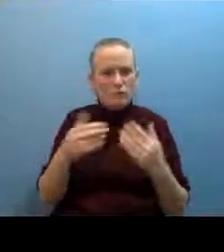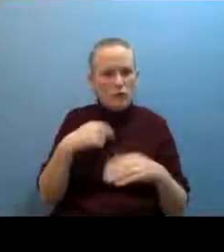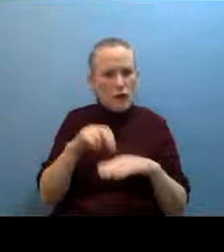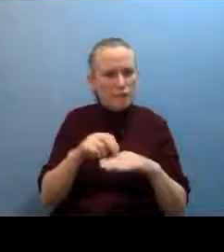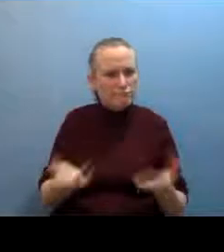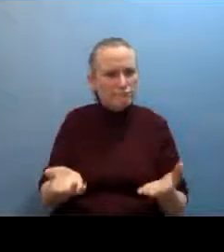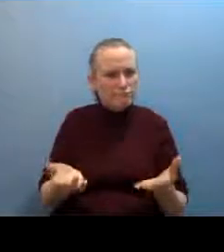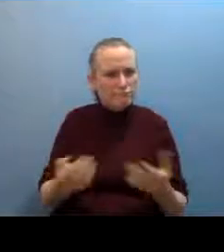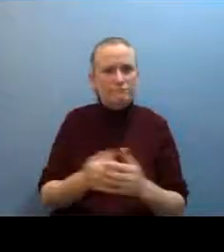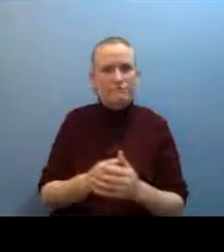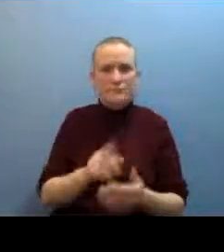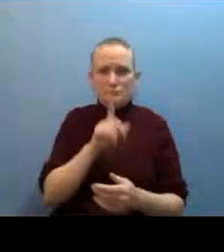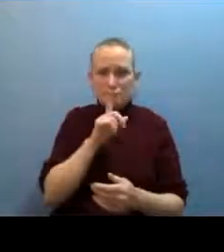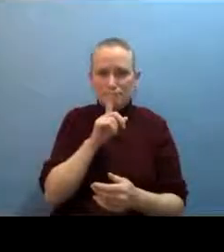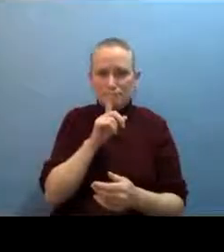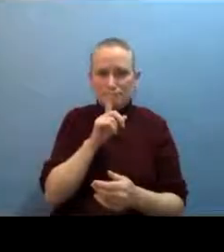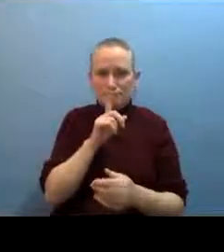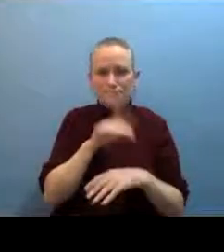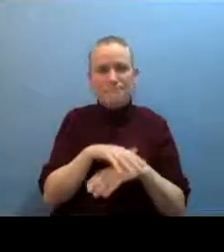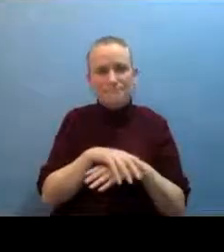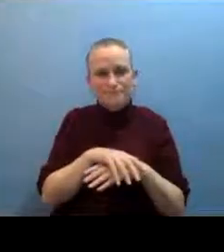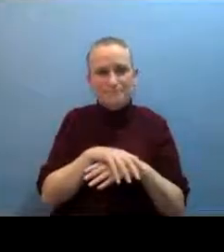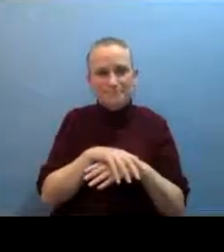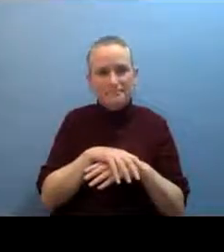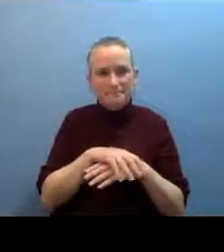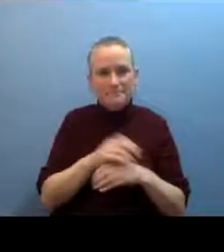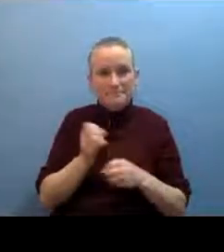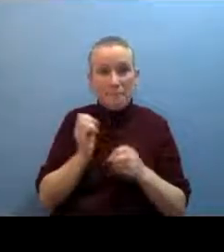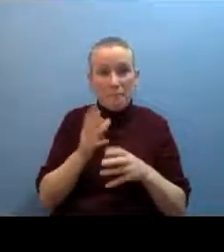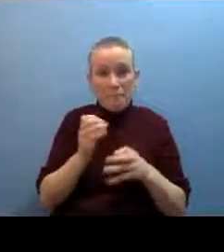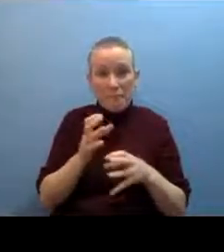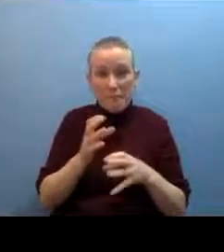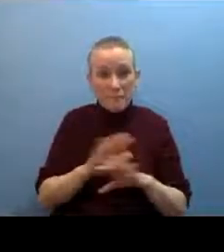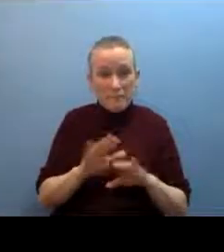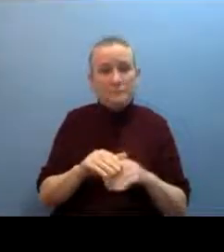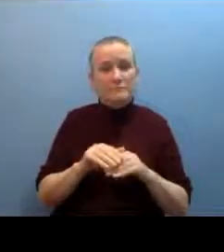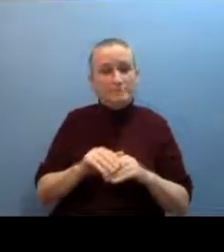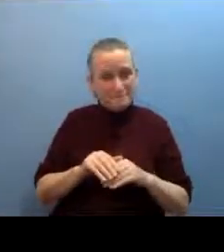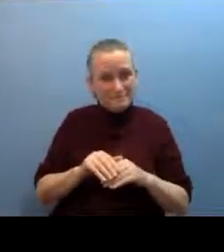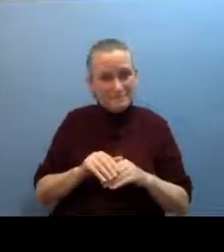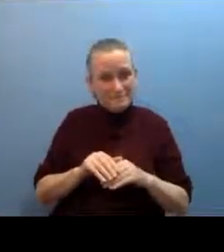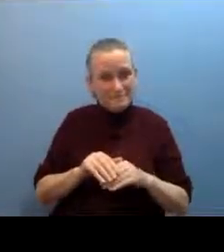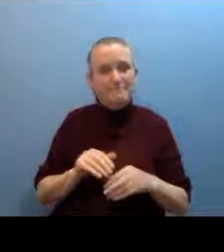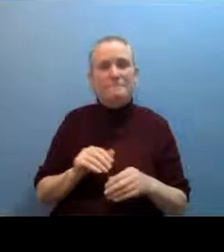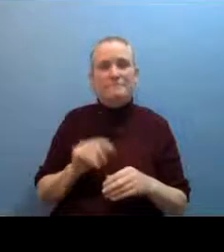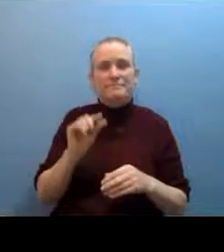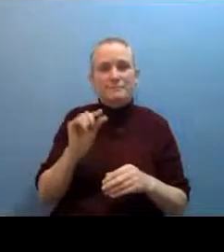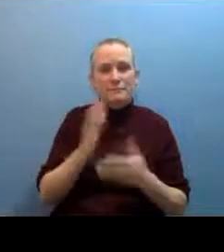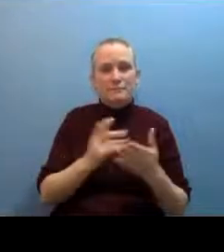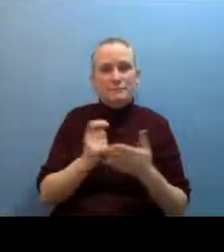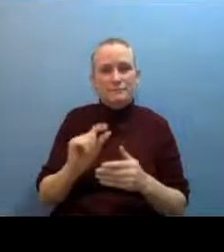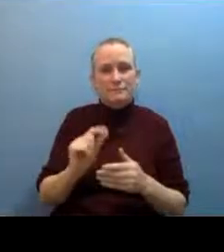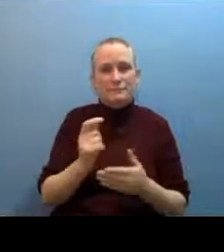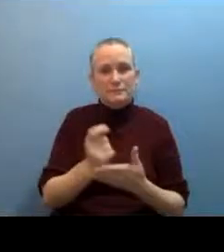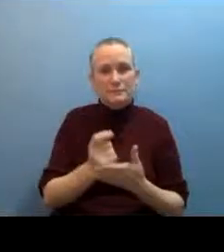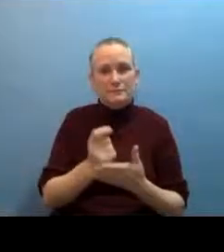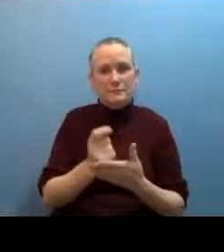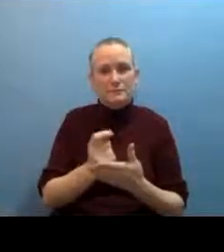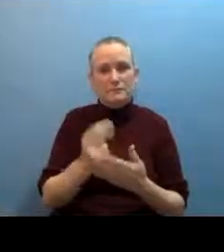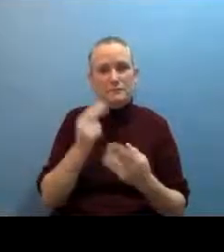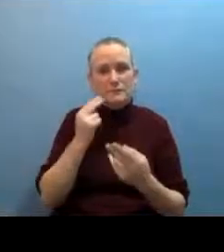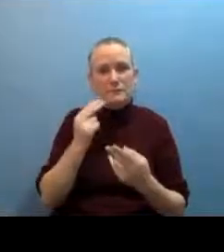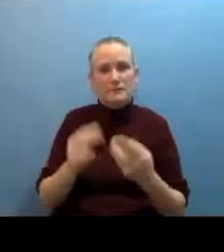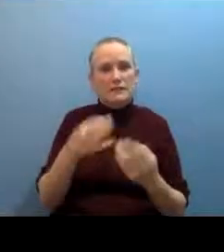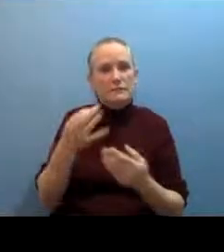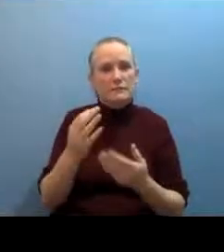staying silent, listening more than we talk. It can take a little bit of time, so we do need to give young people time to express